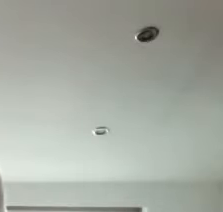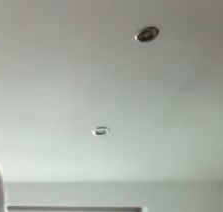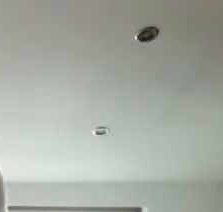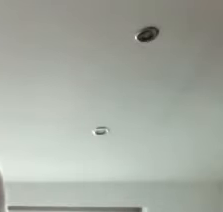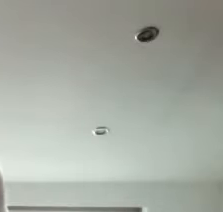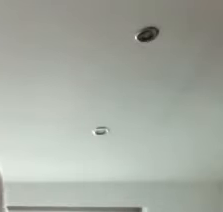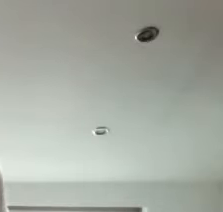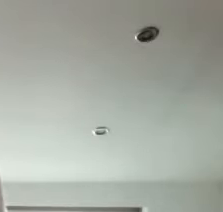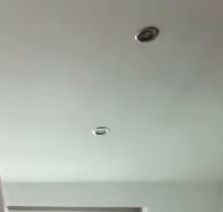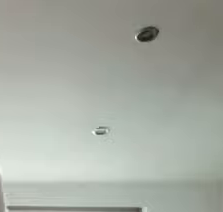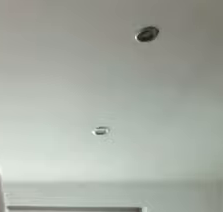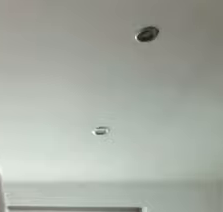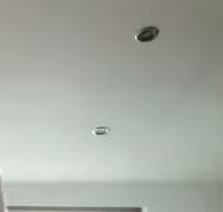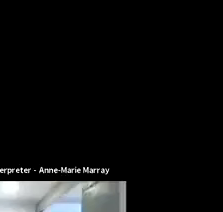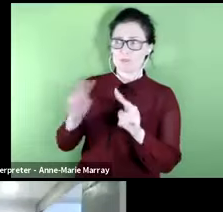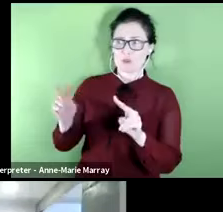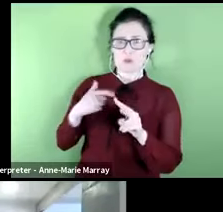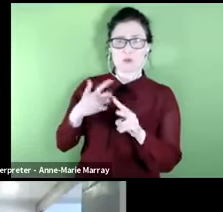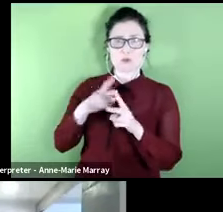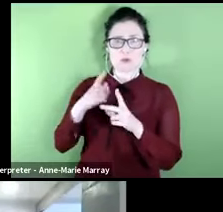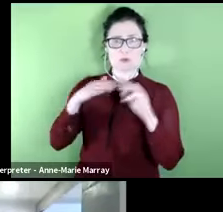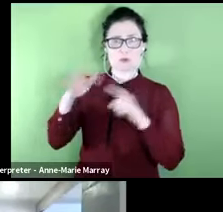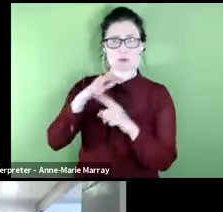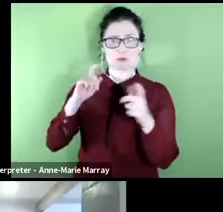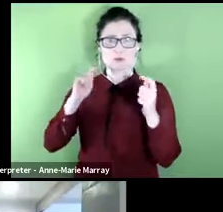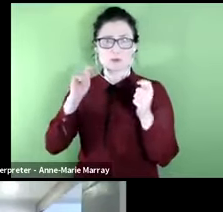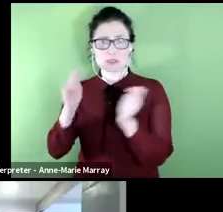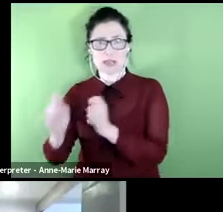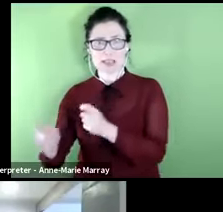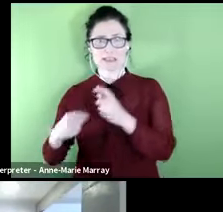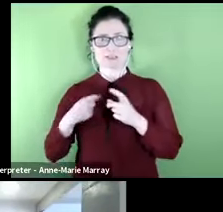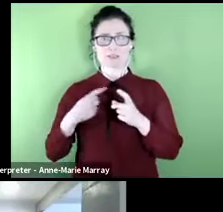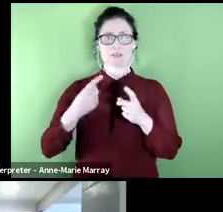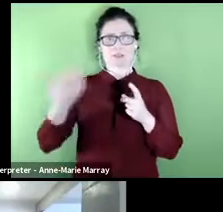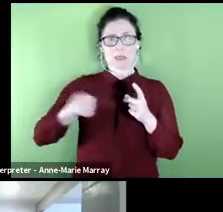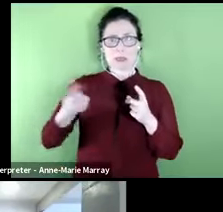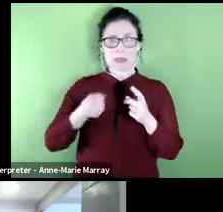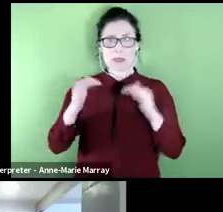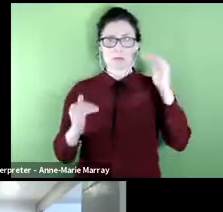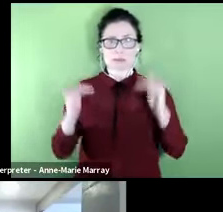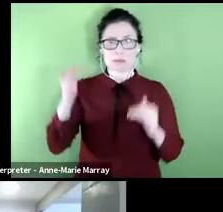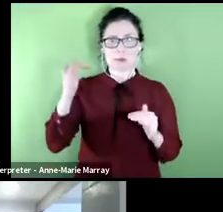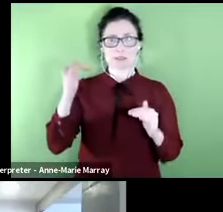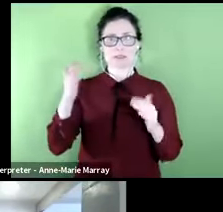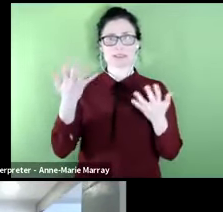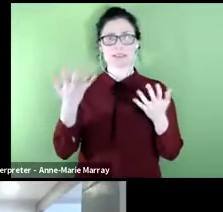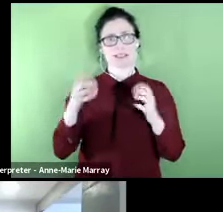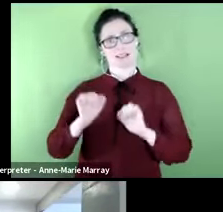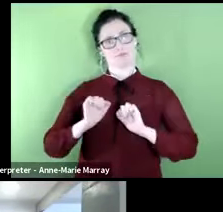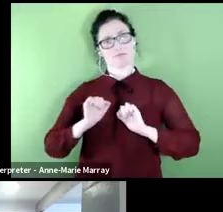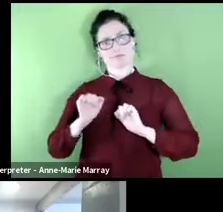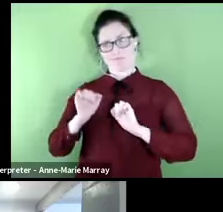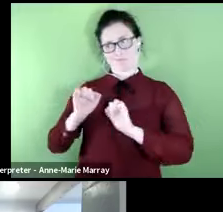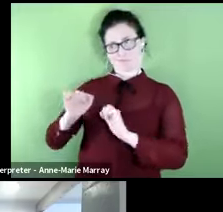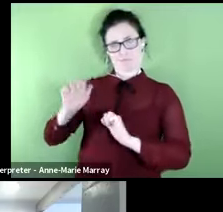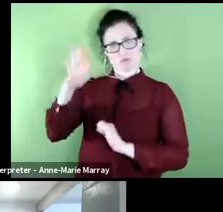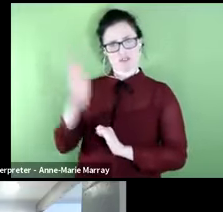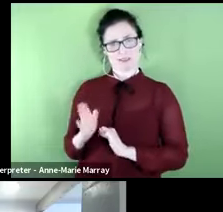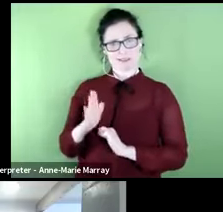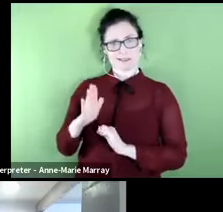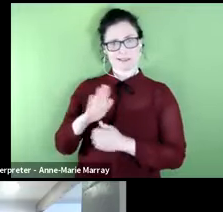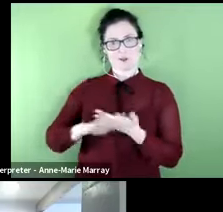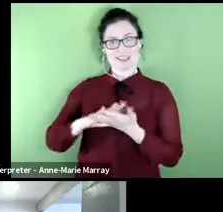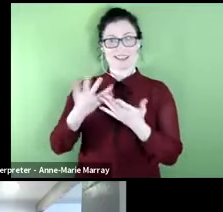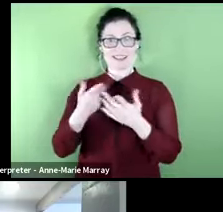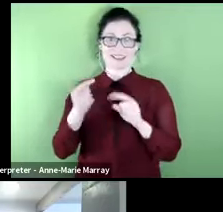interpretation of social change and the significance of wealth and income and inequality in the Brazilian context. We're now, through the miracle of Zoom, we're now